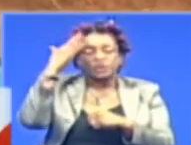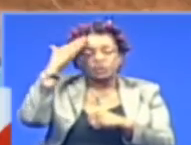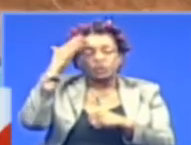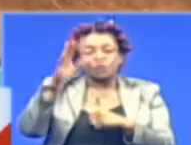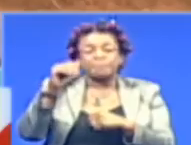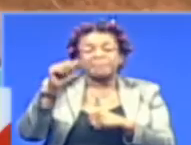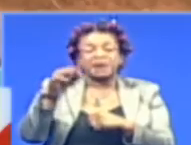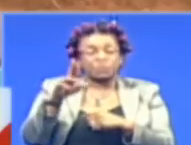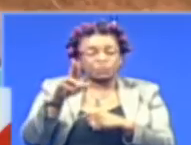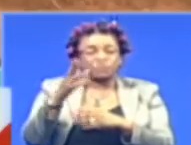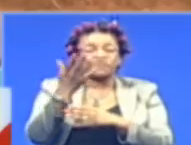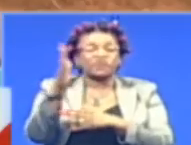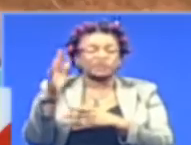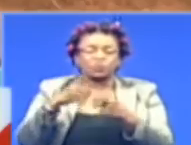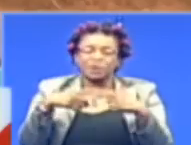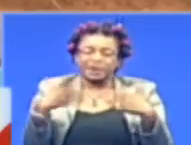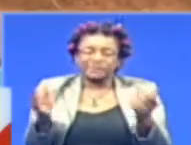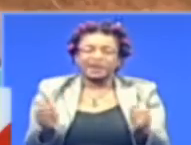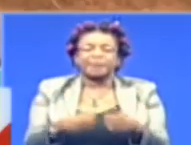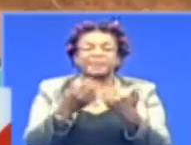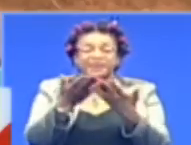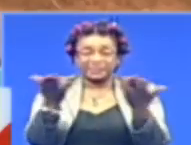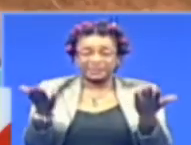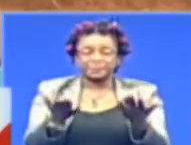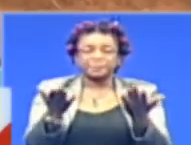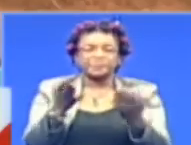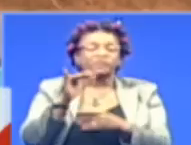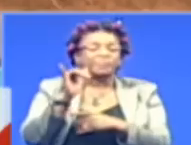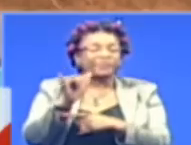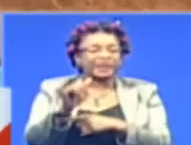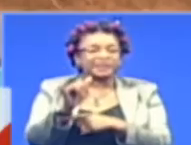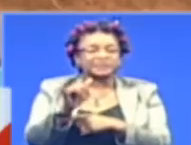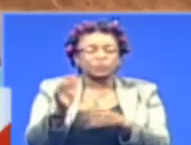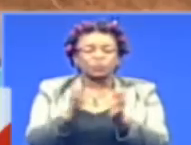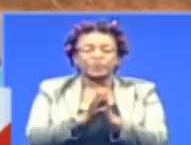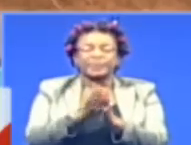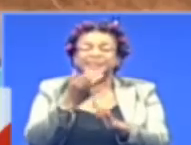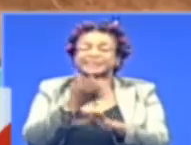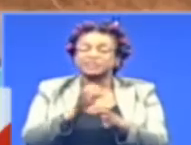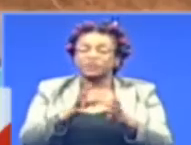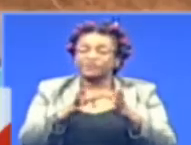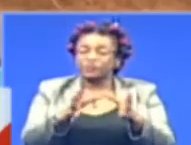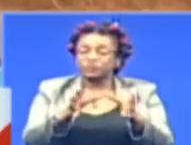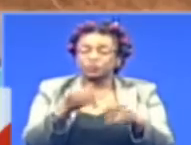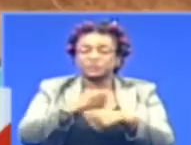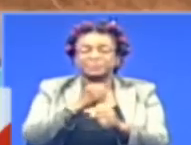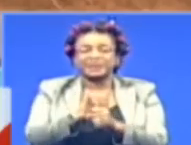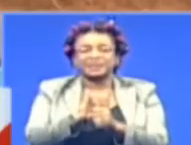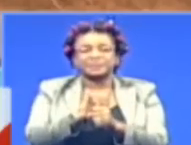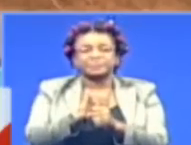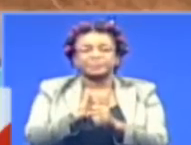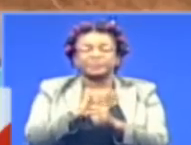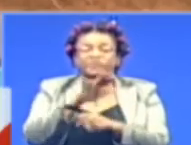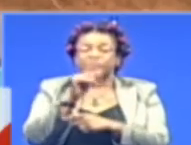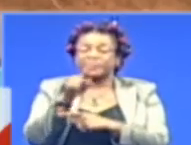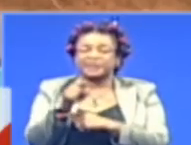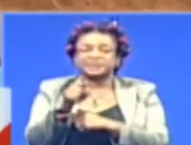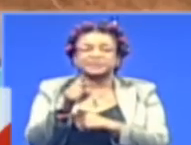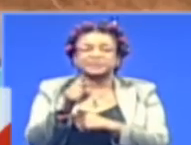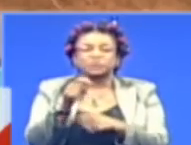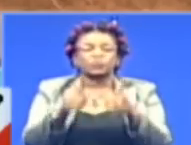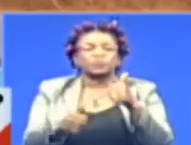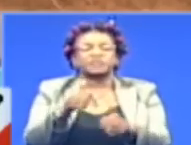Forest, whatever happened there. And it is out of particular time when this task force was formed, and it's out of this particular task force which